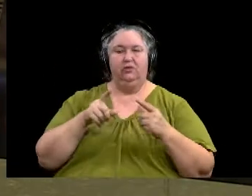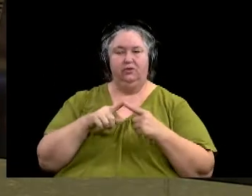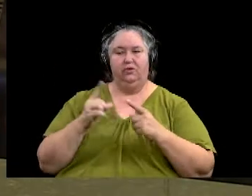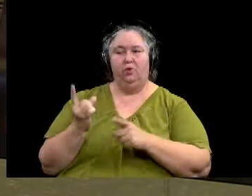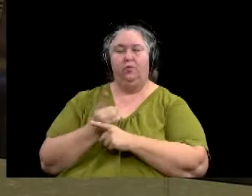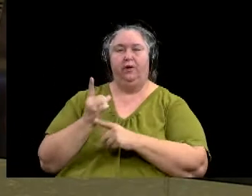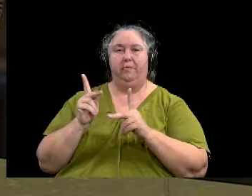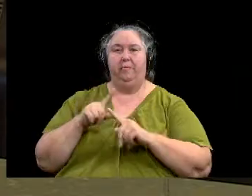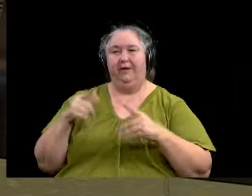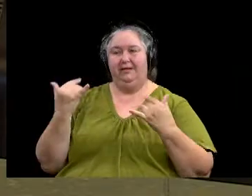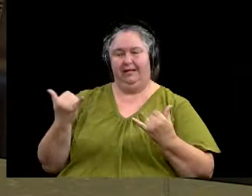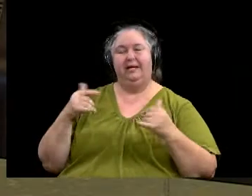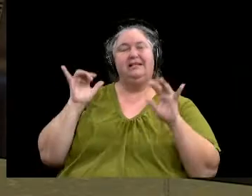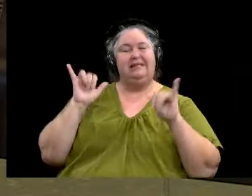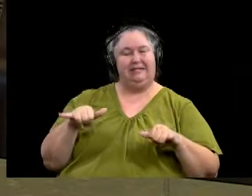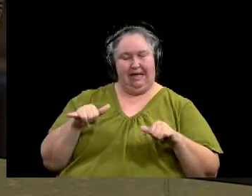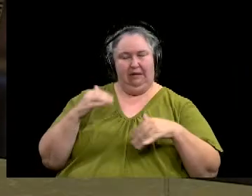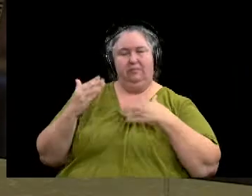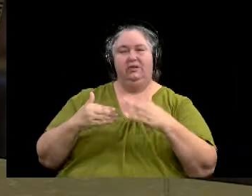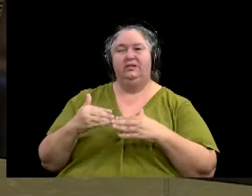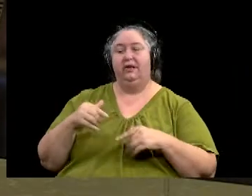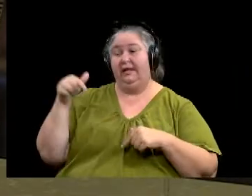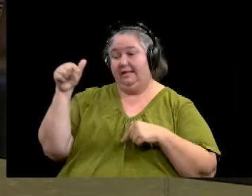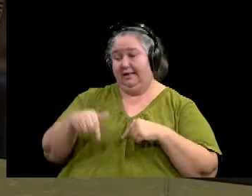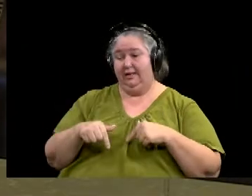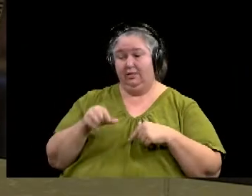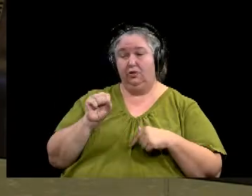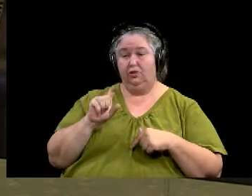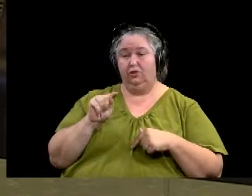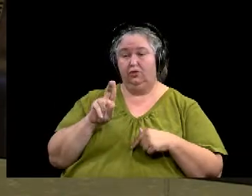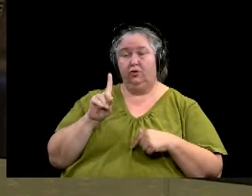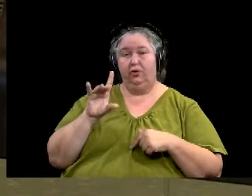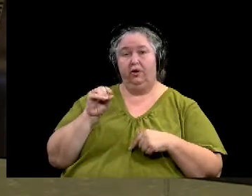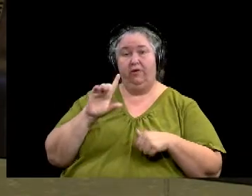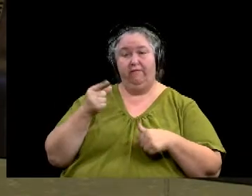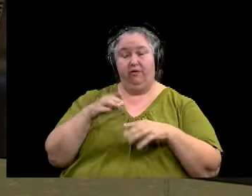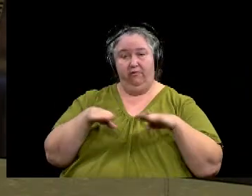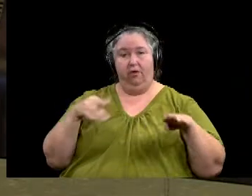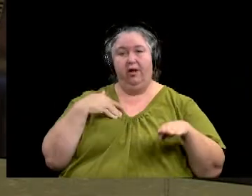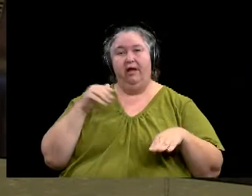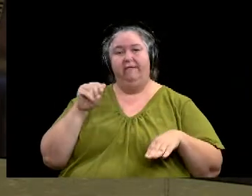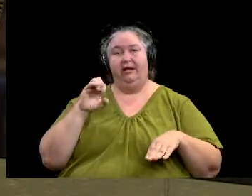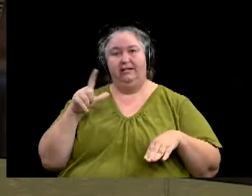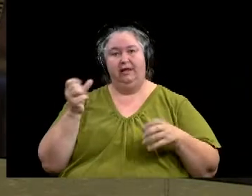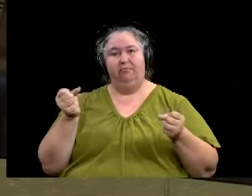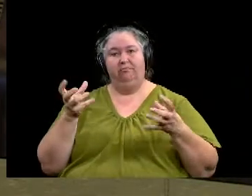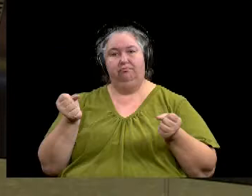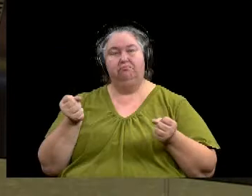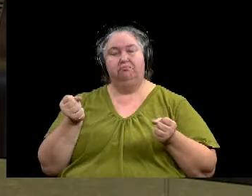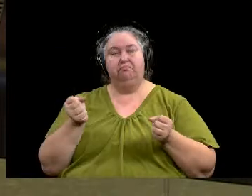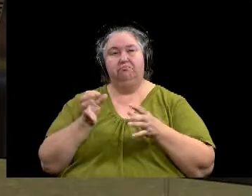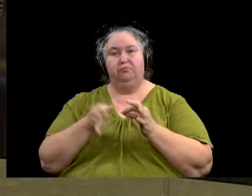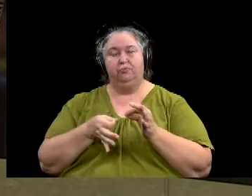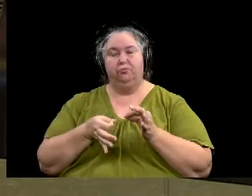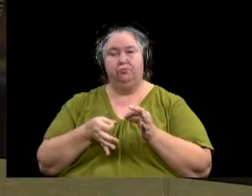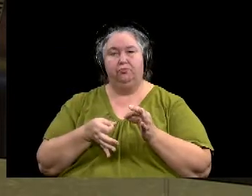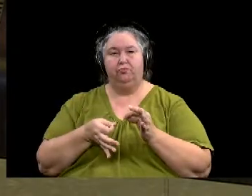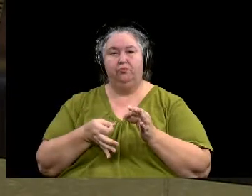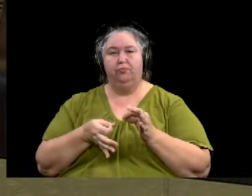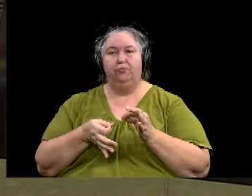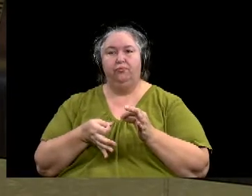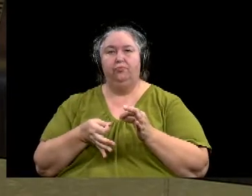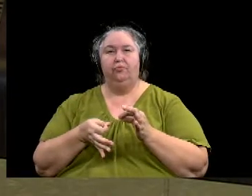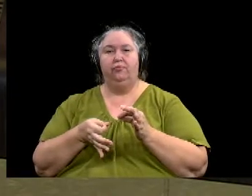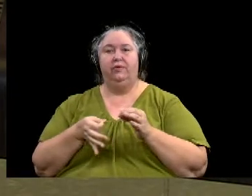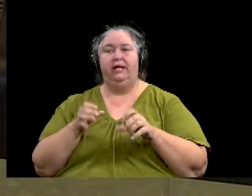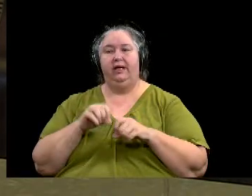studios in our first floor, we have an American Sign Language translation being inputted to the right-hand corner, as you see, of the